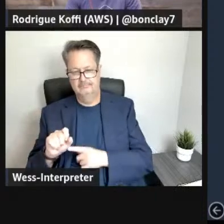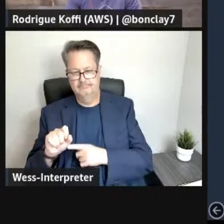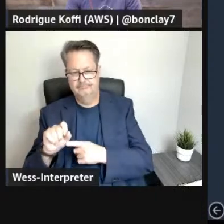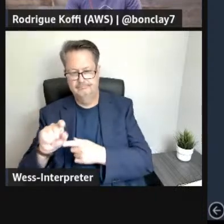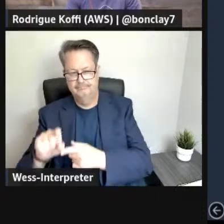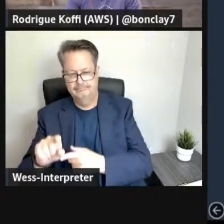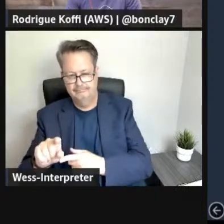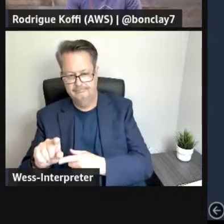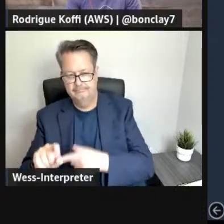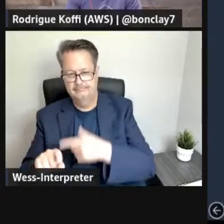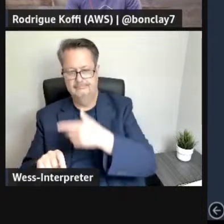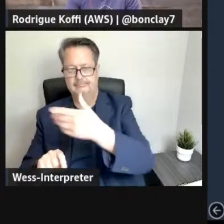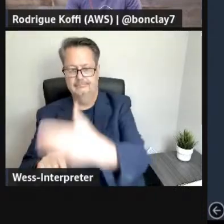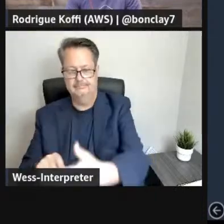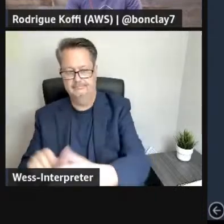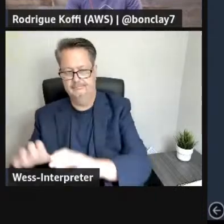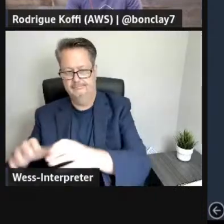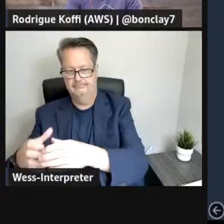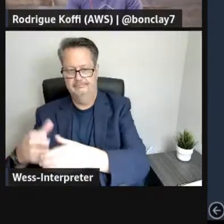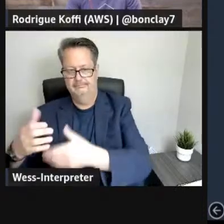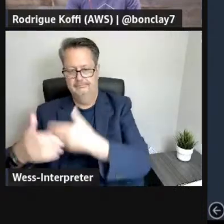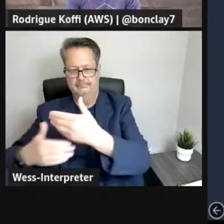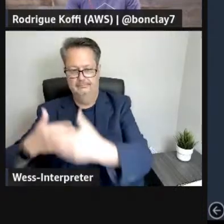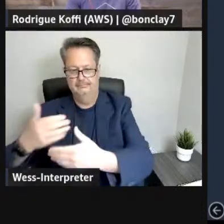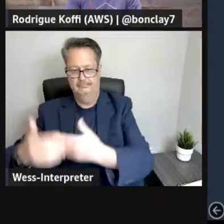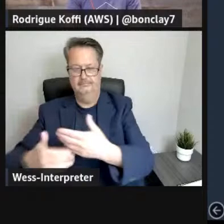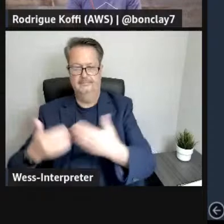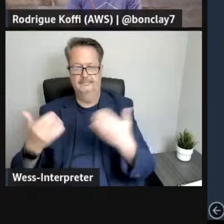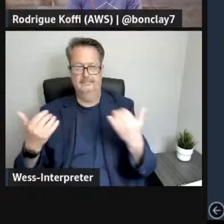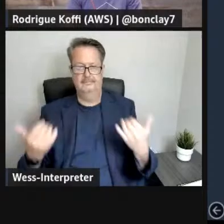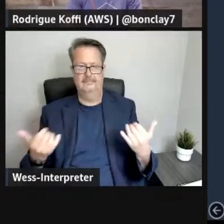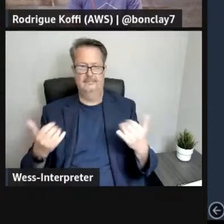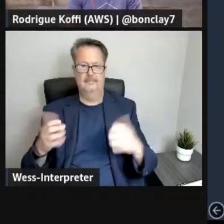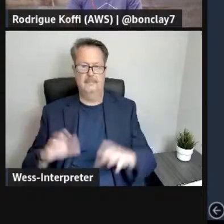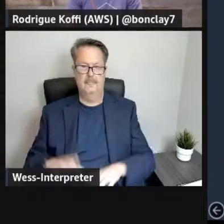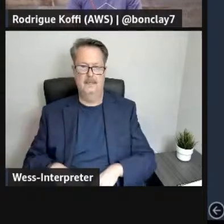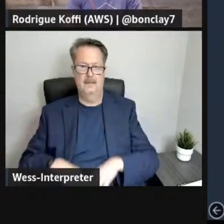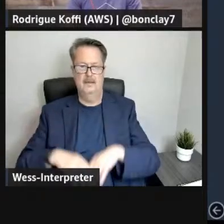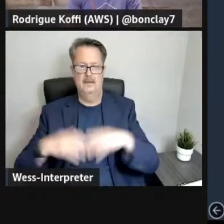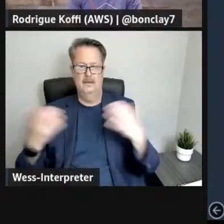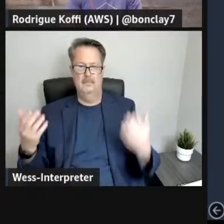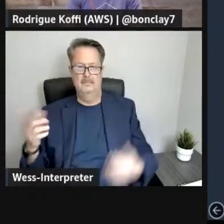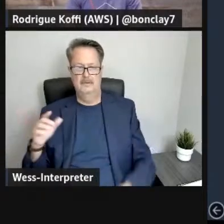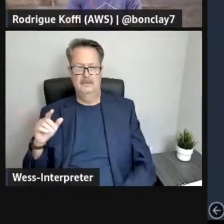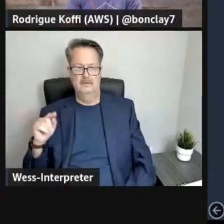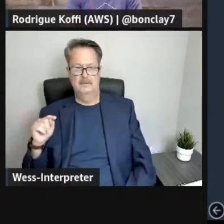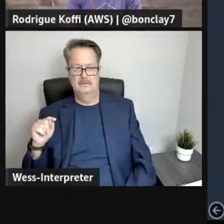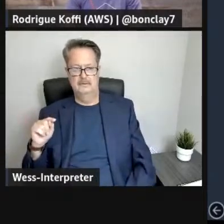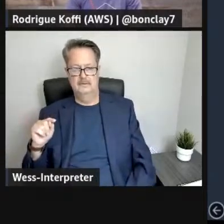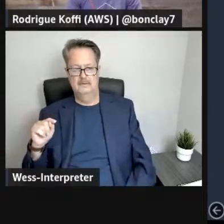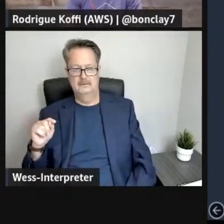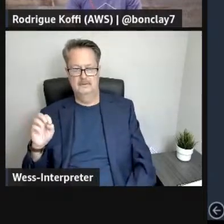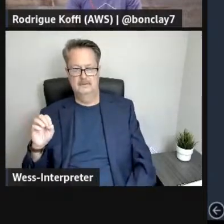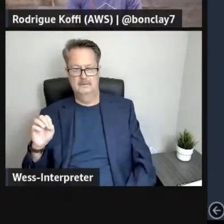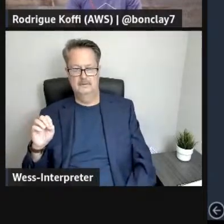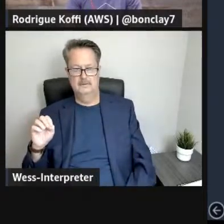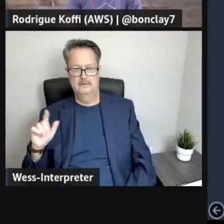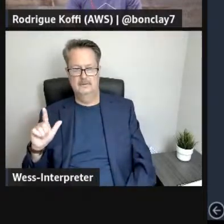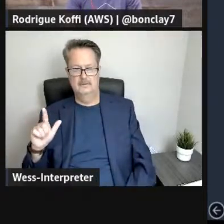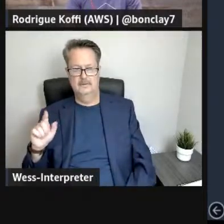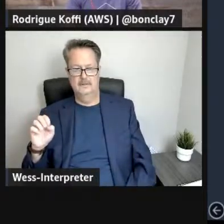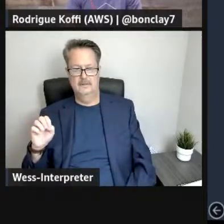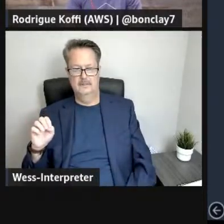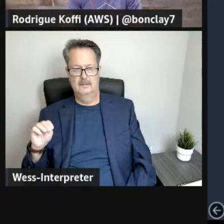process locally. In this case, it is the OpenTelemetry collector. And the collector is then responsible for sending those signals or the data to